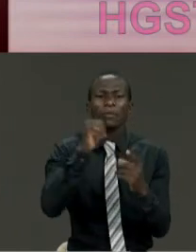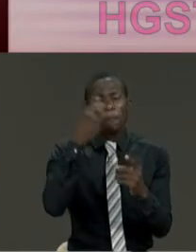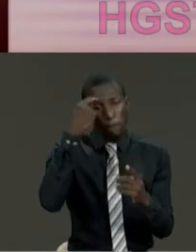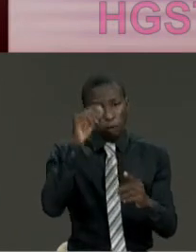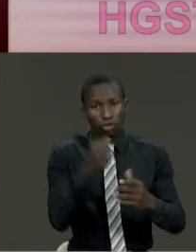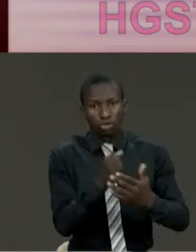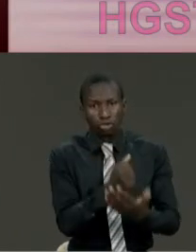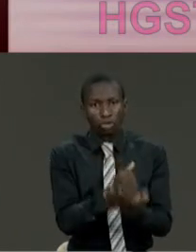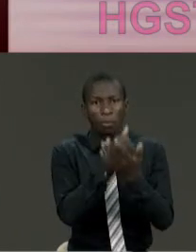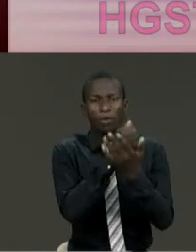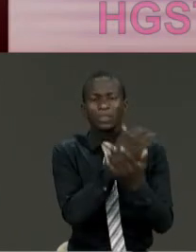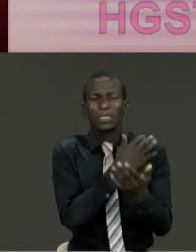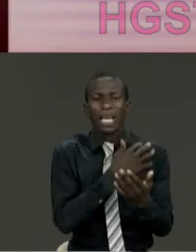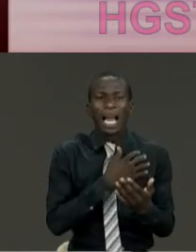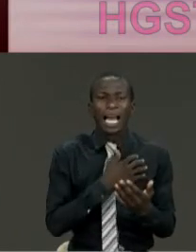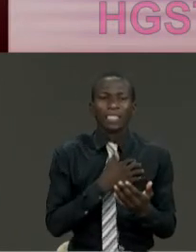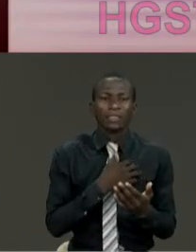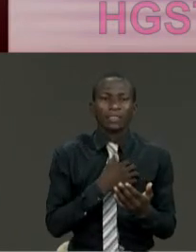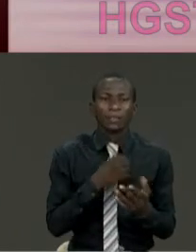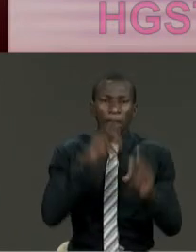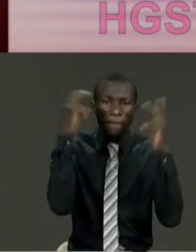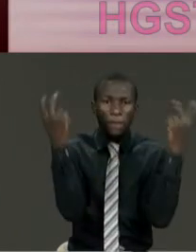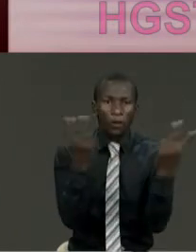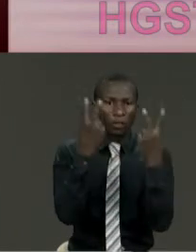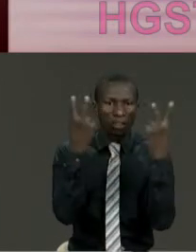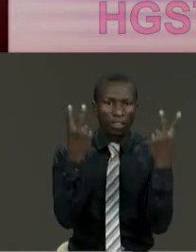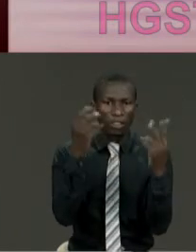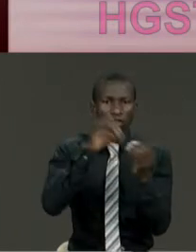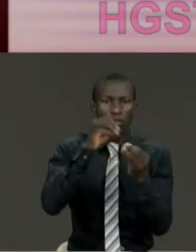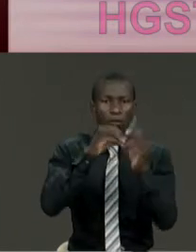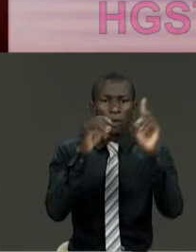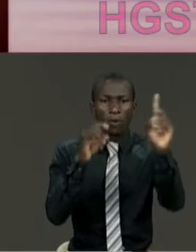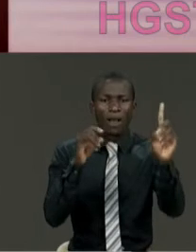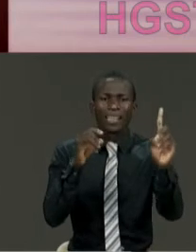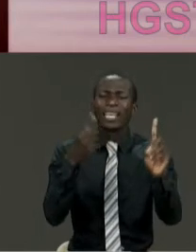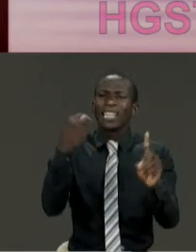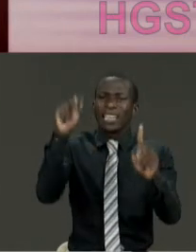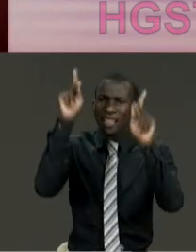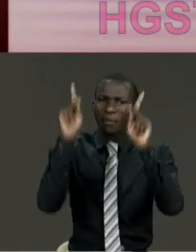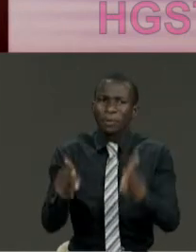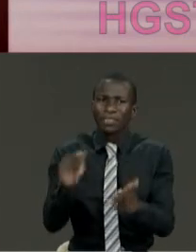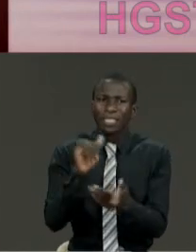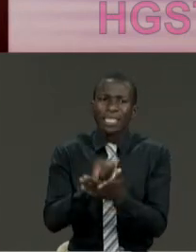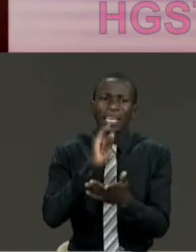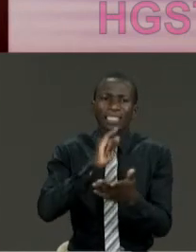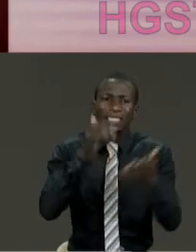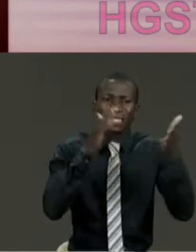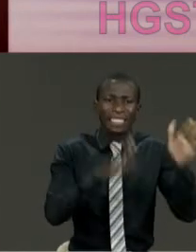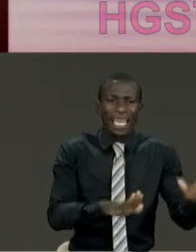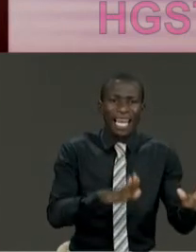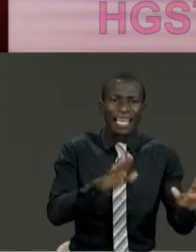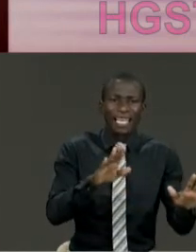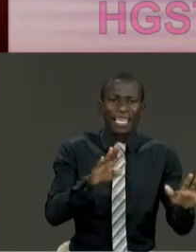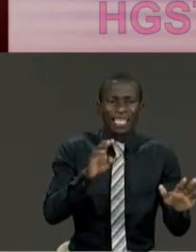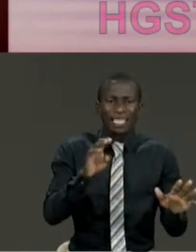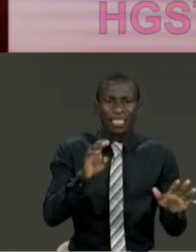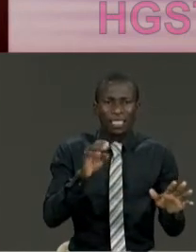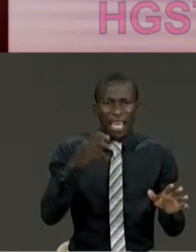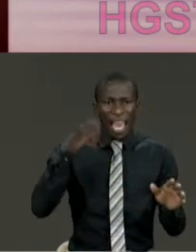victory? Number one, he that is down emotionally. If you read 1 Samuel chapter 1 verse